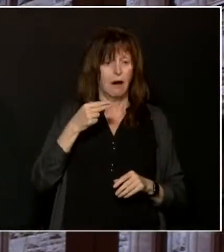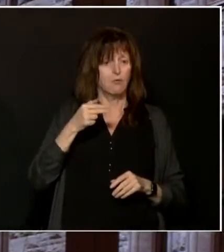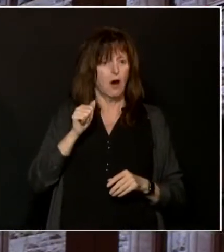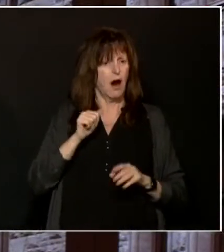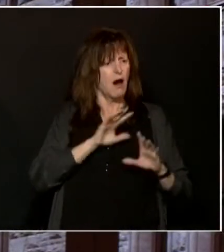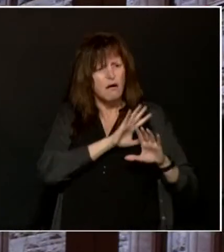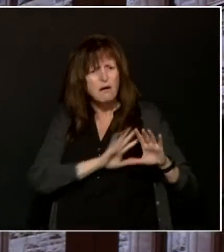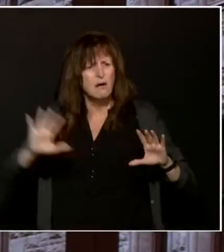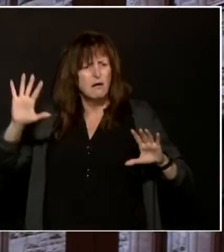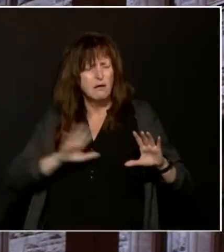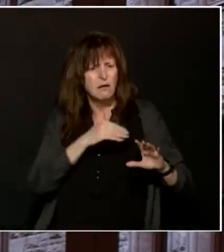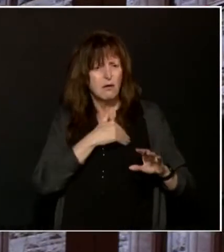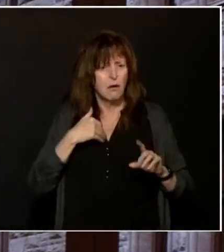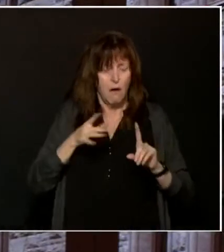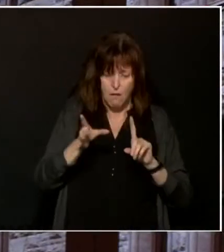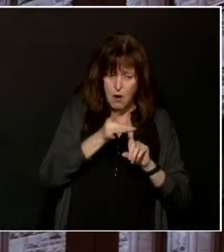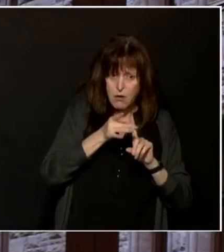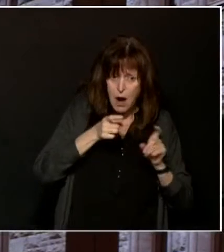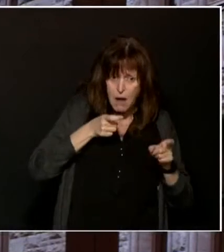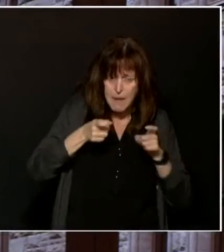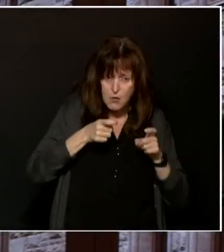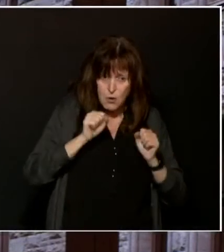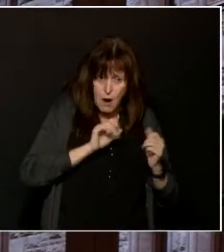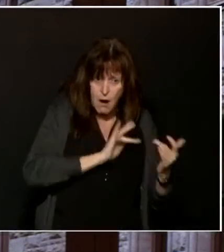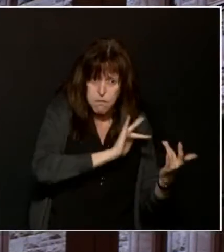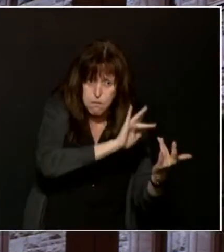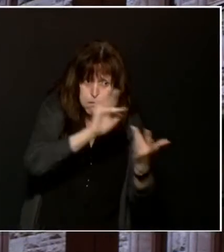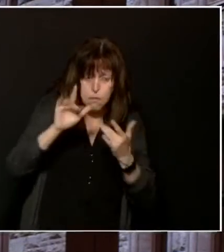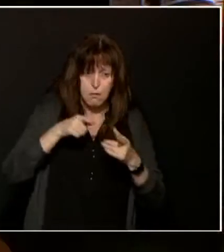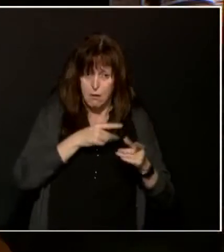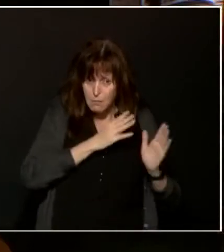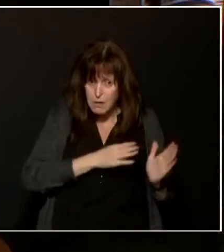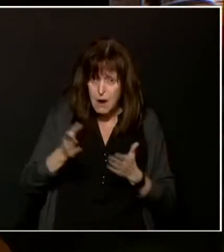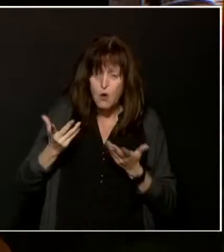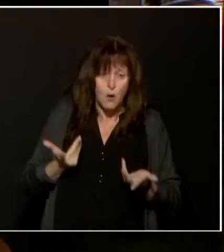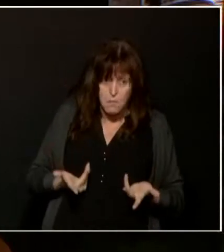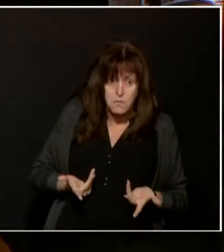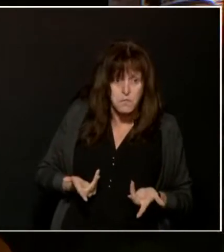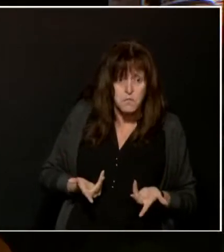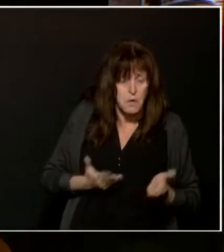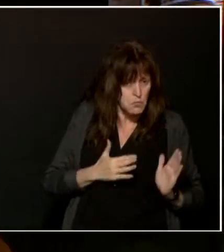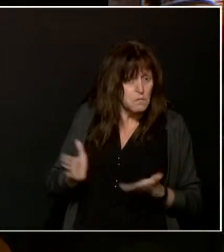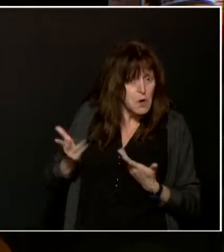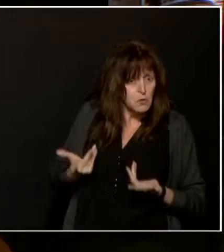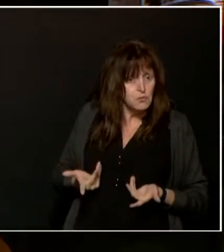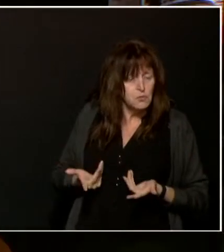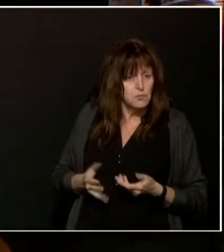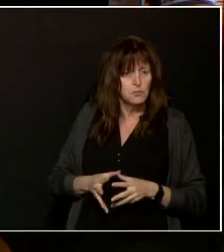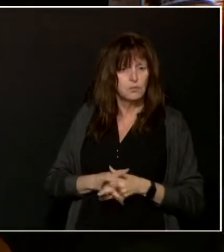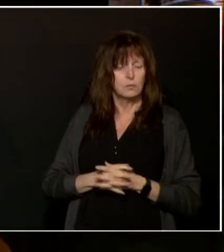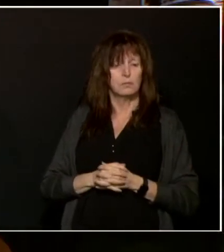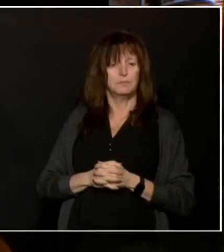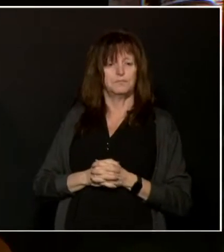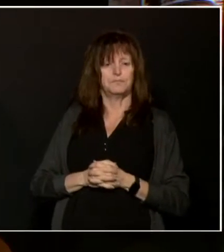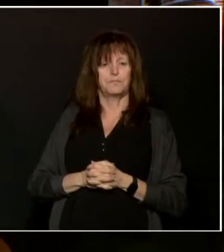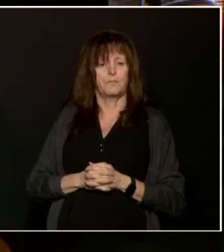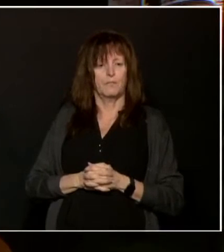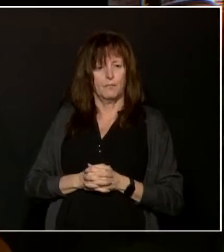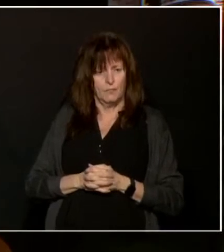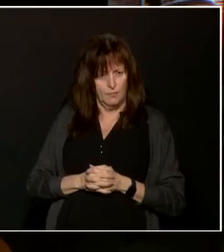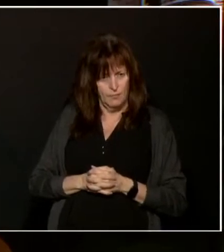and they're prepared to have their schools opened. Last question. Cynthia Mulligan, City News.